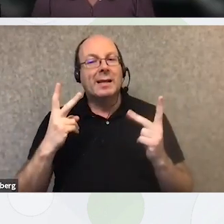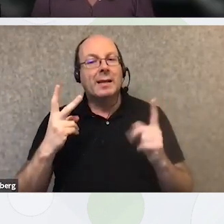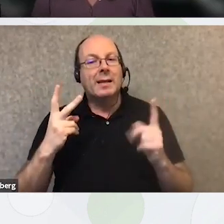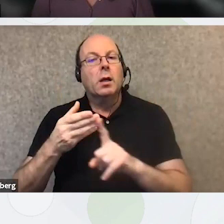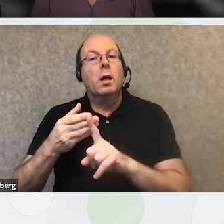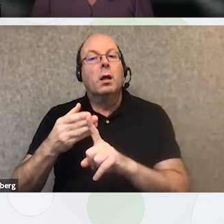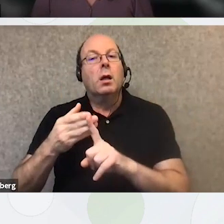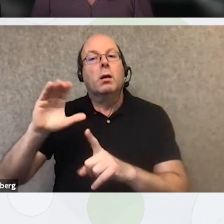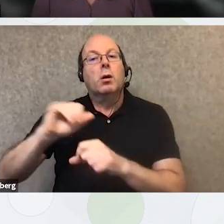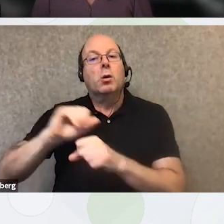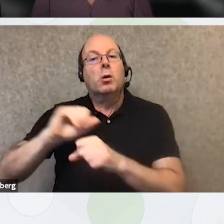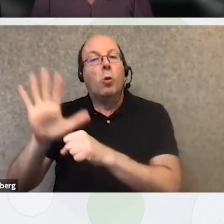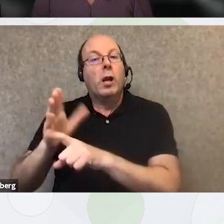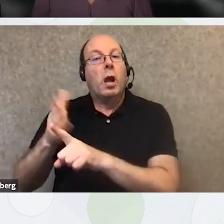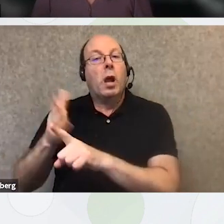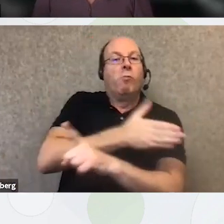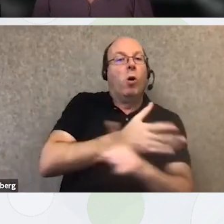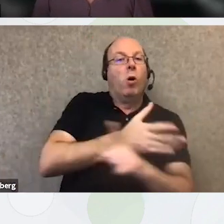COVID pandemic.